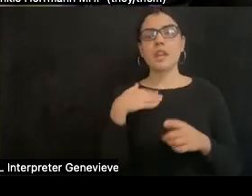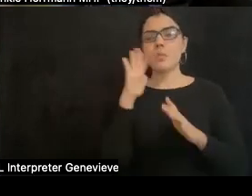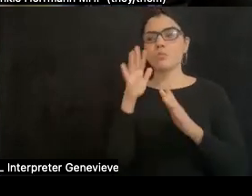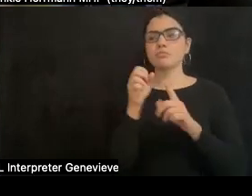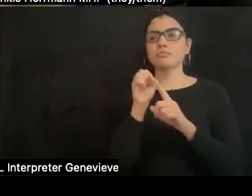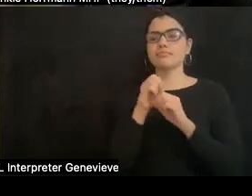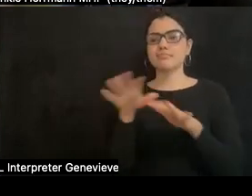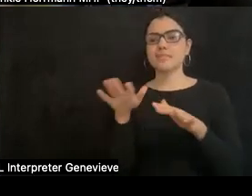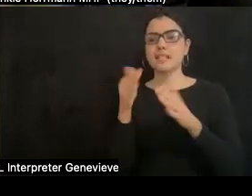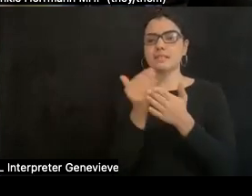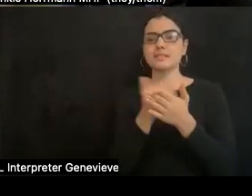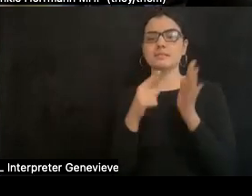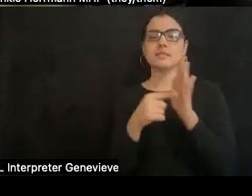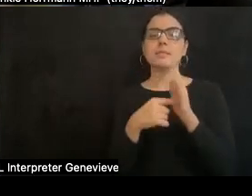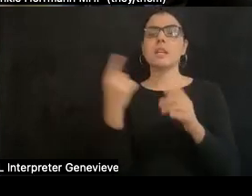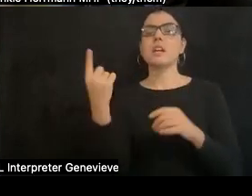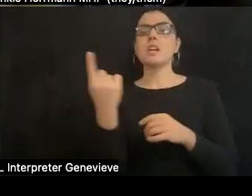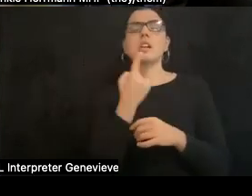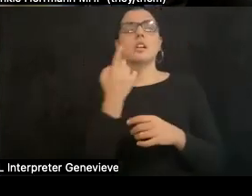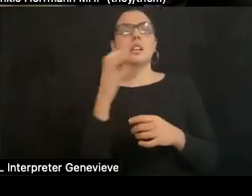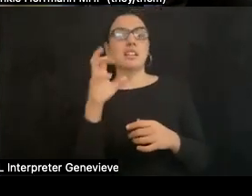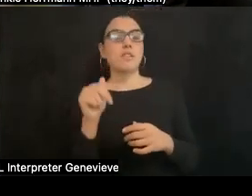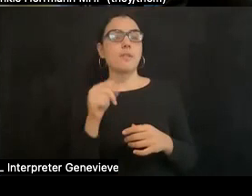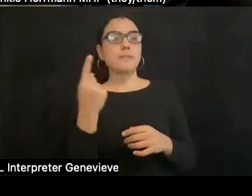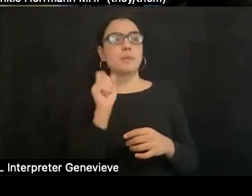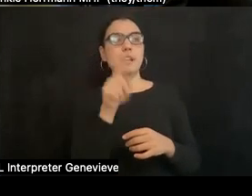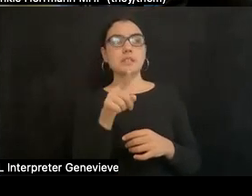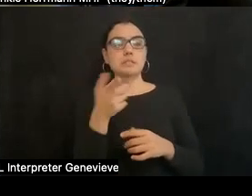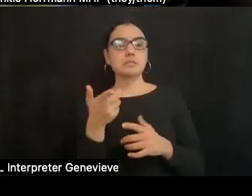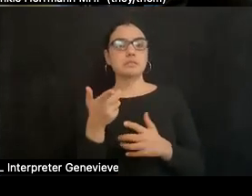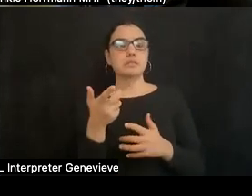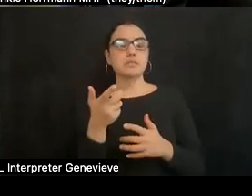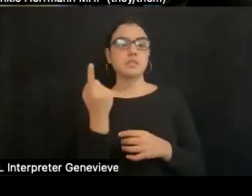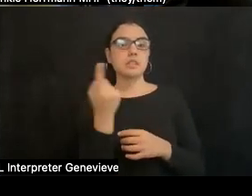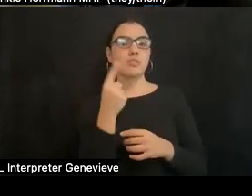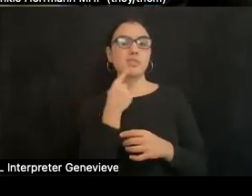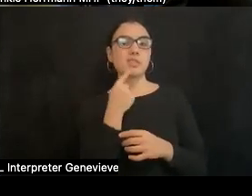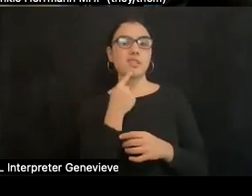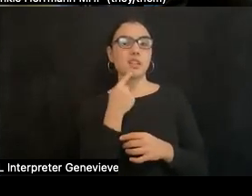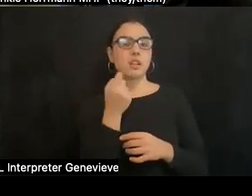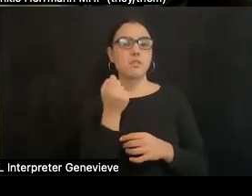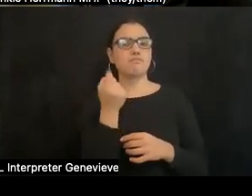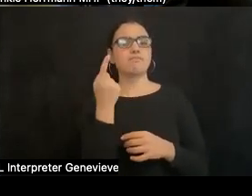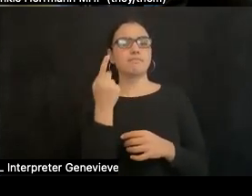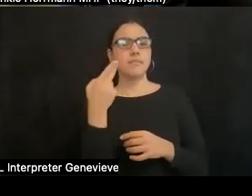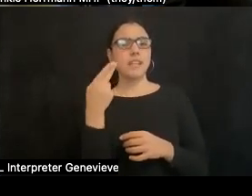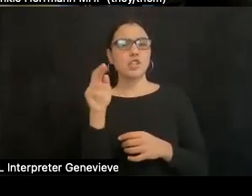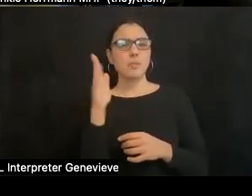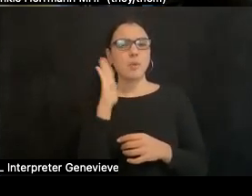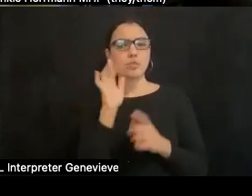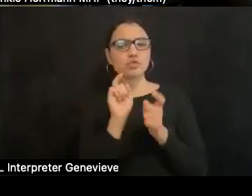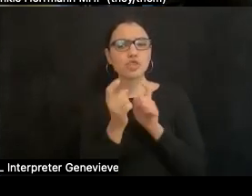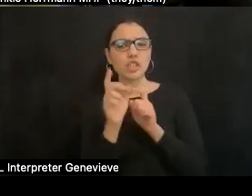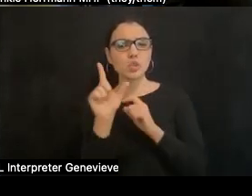Somebody did ask, and I know you mentioned core, but somebody did say they were under the impression that HARP was going to change